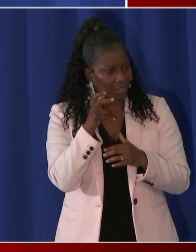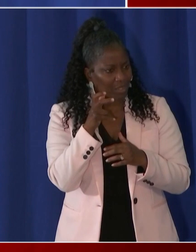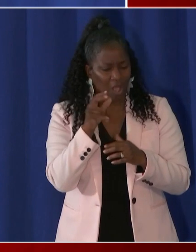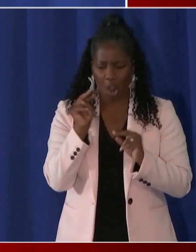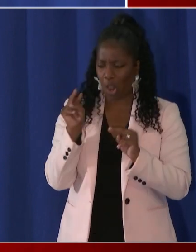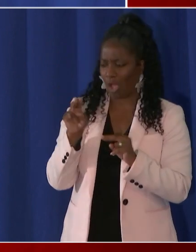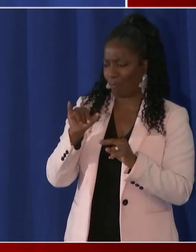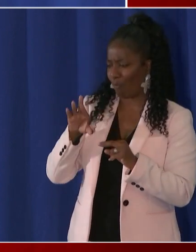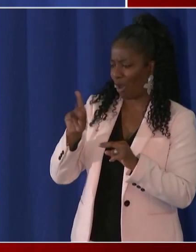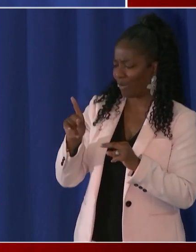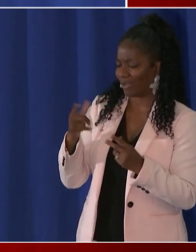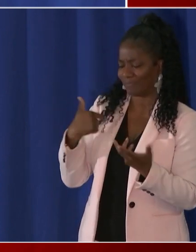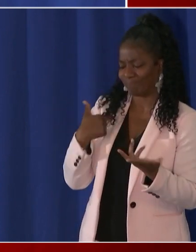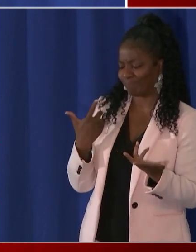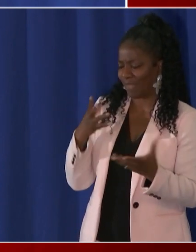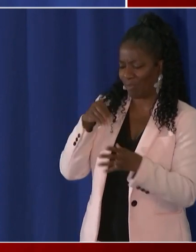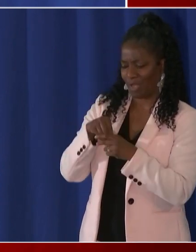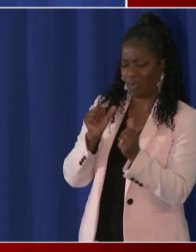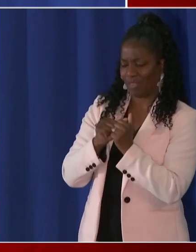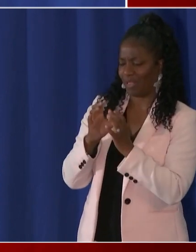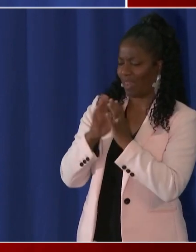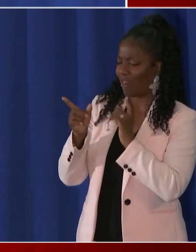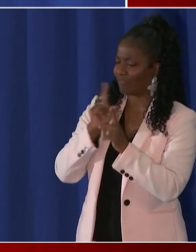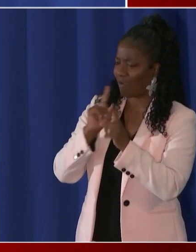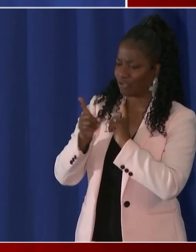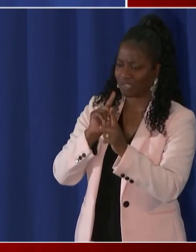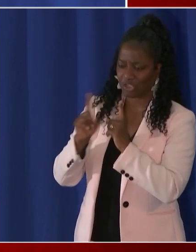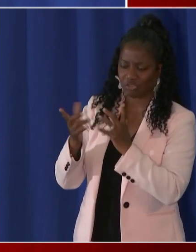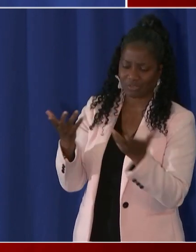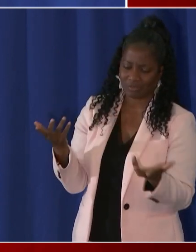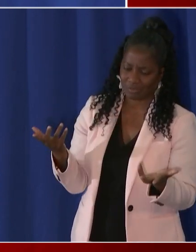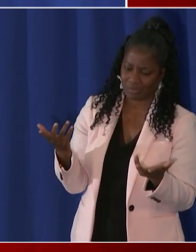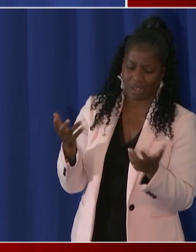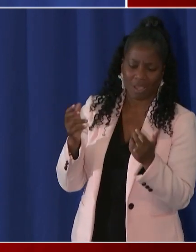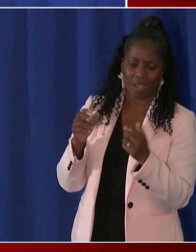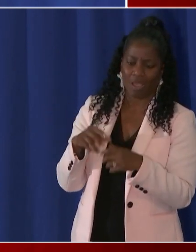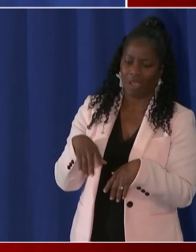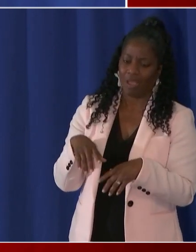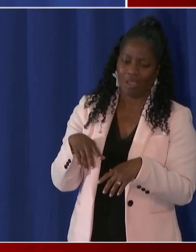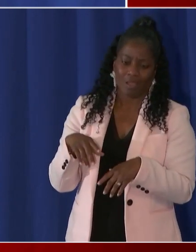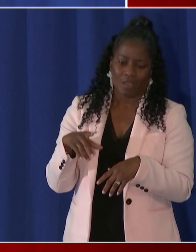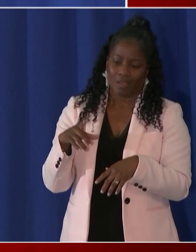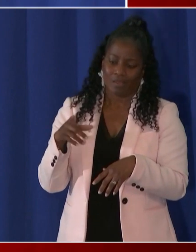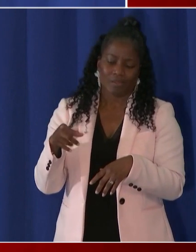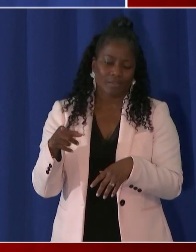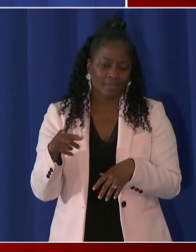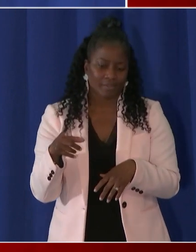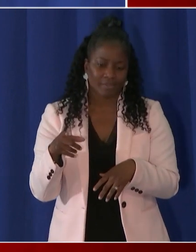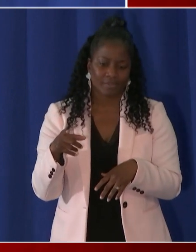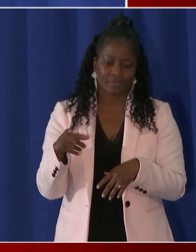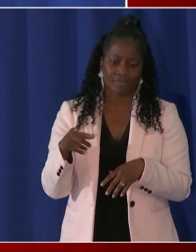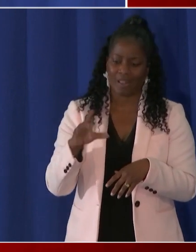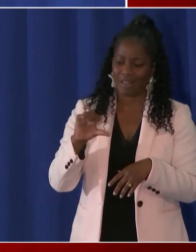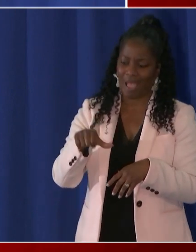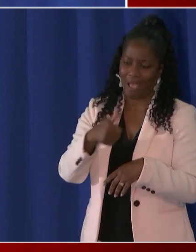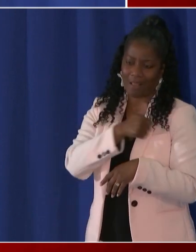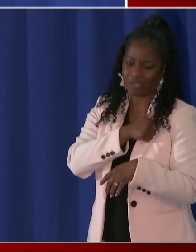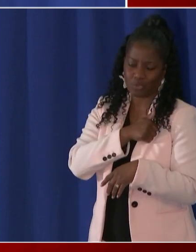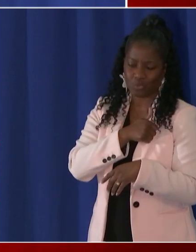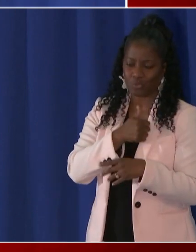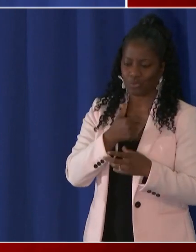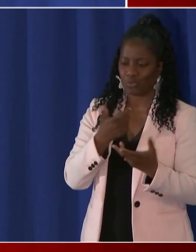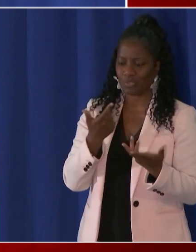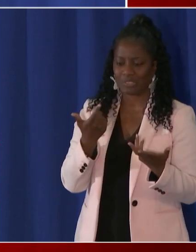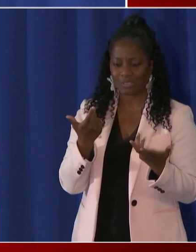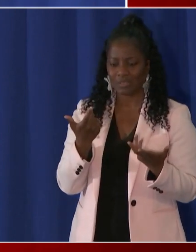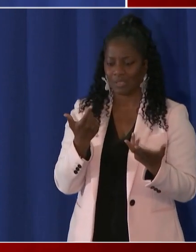Look, Mark, I've been in a lot of conversations where a NIMBY attitude is one